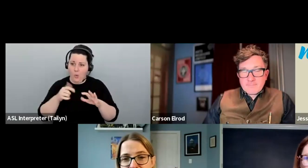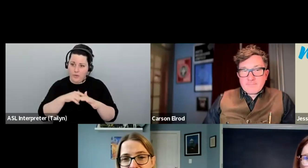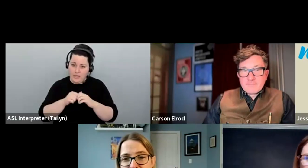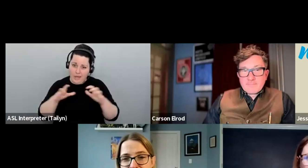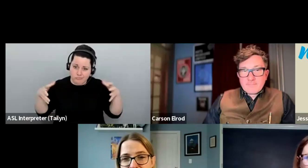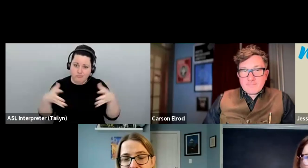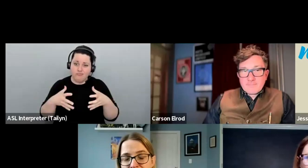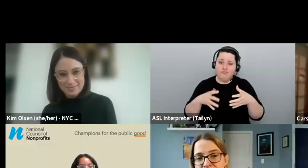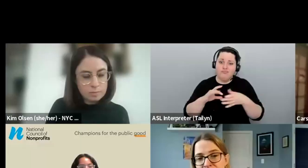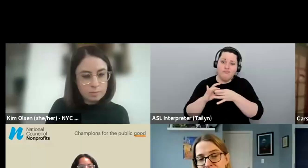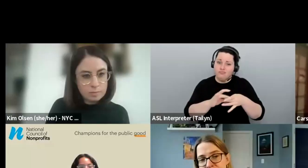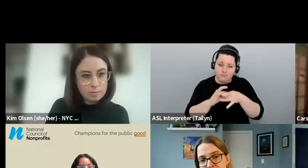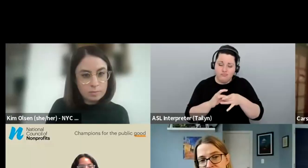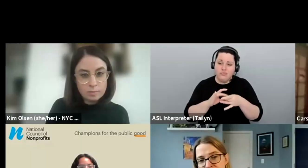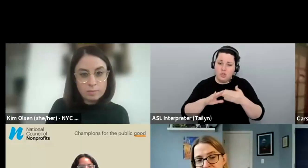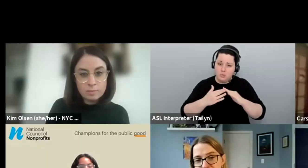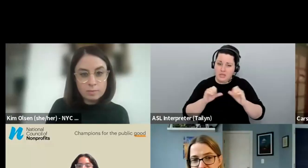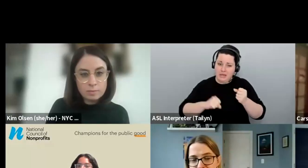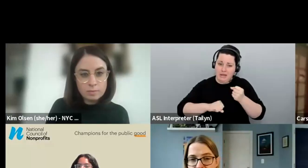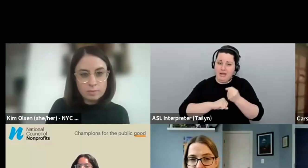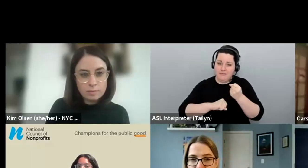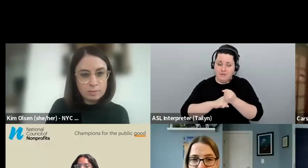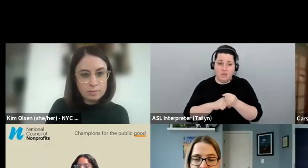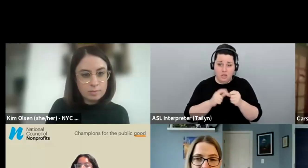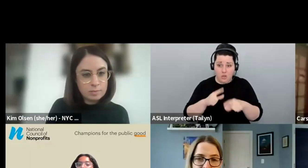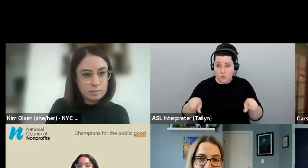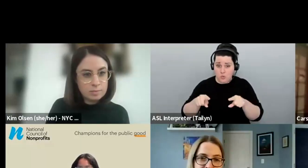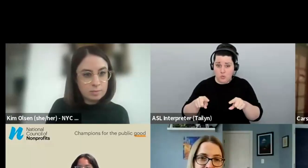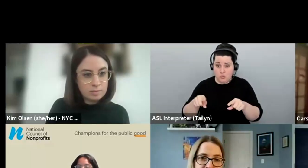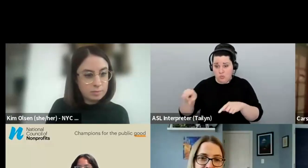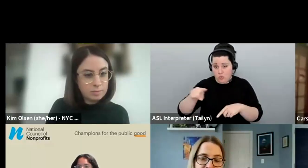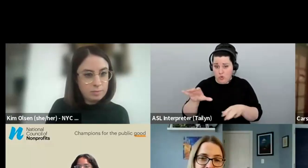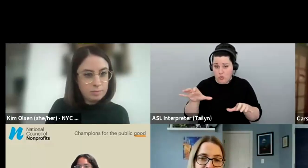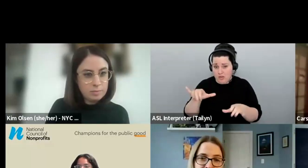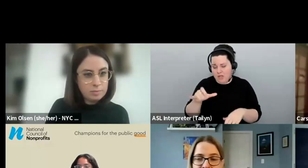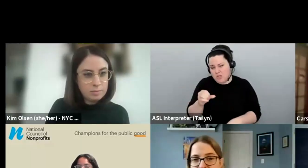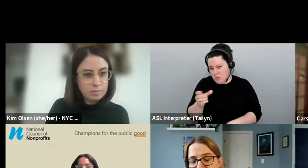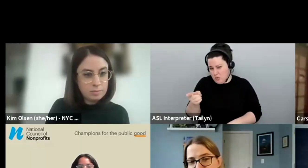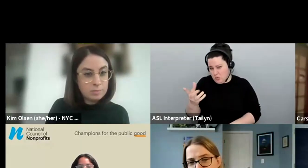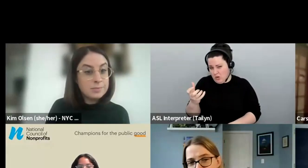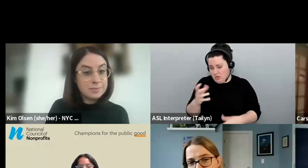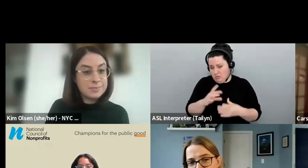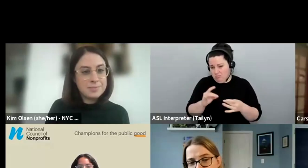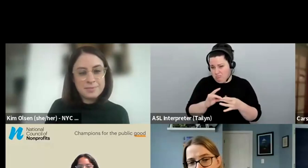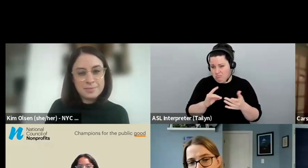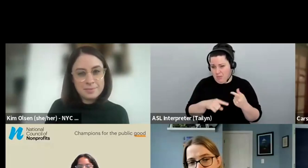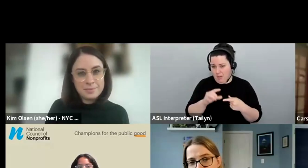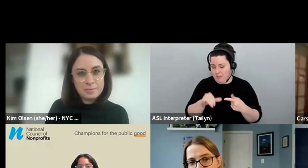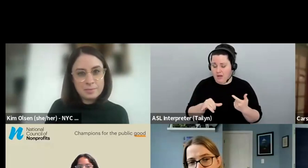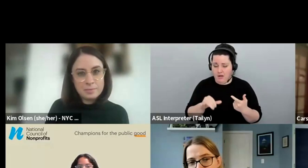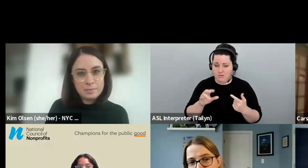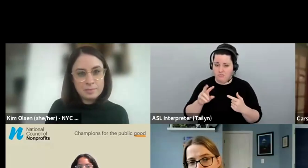together as a community to advocate, and that is something you all are doing. So I don't know if you want to speak at all to what